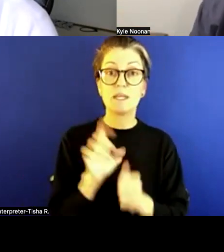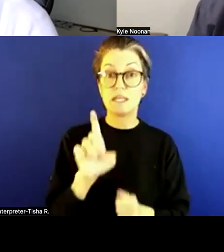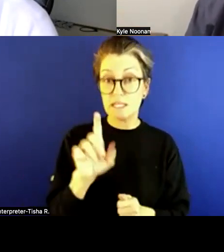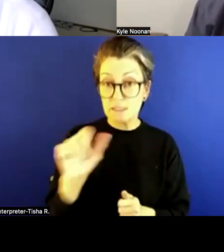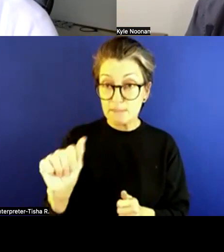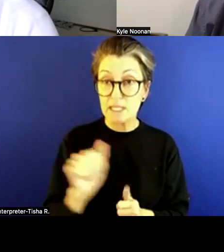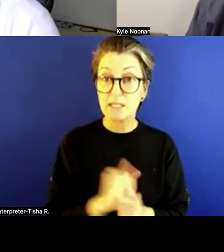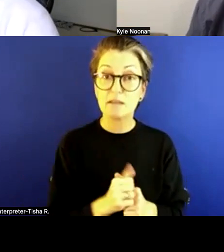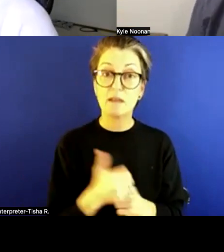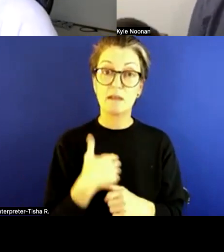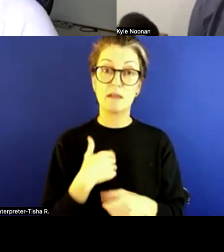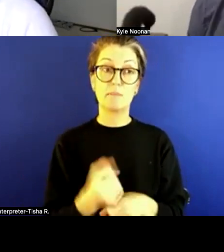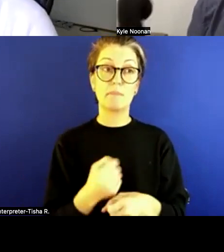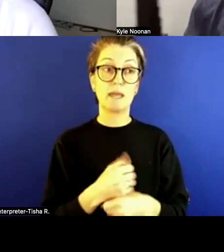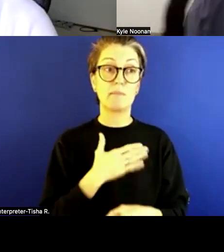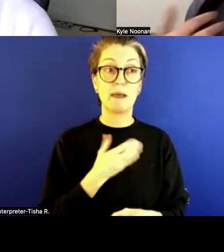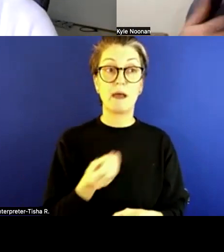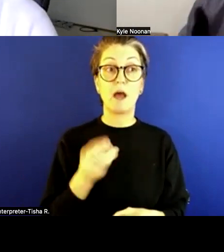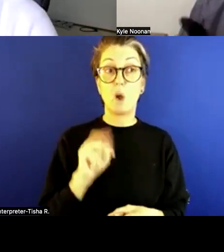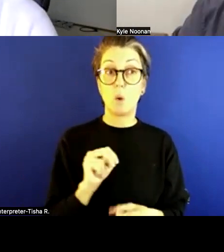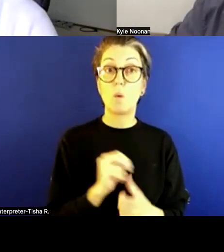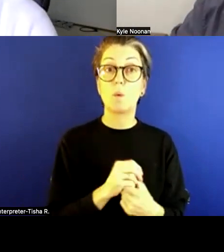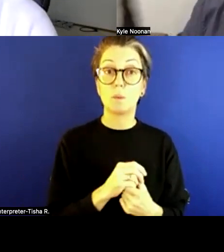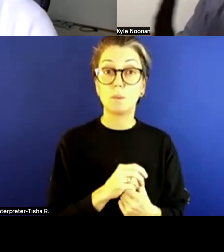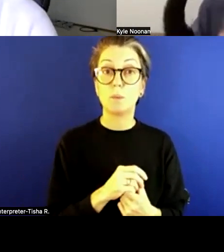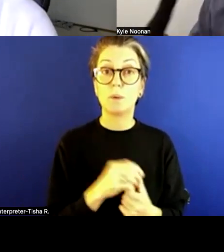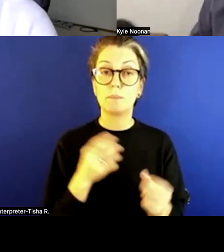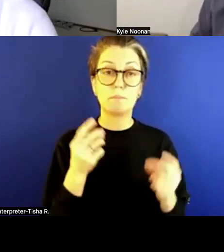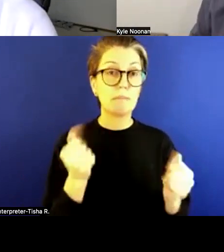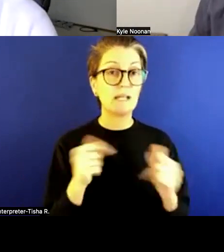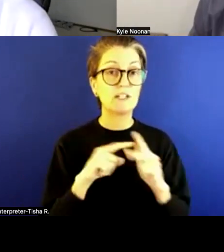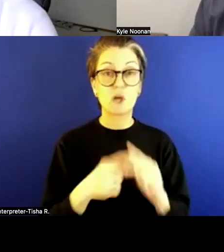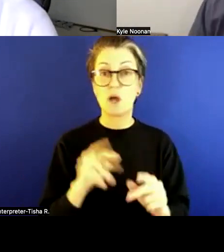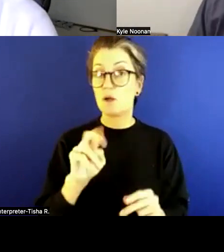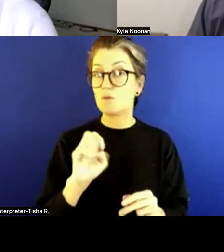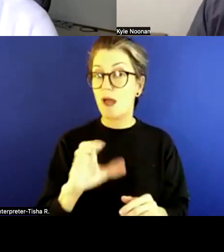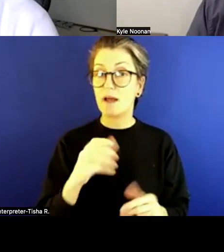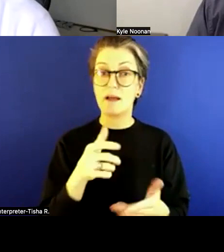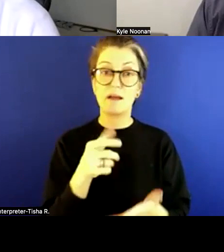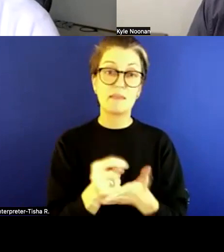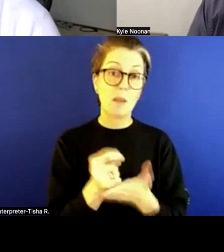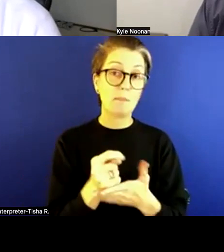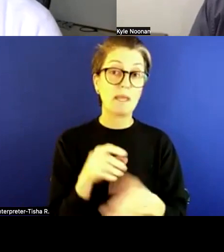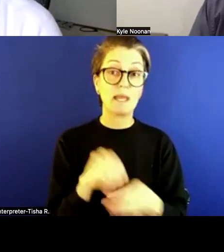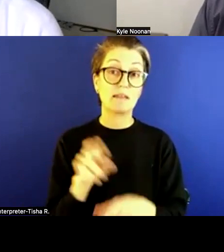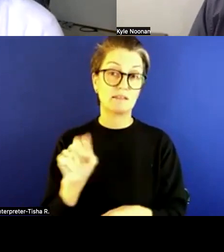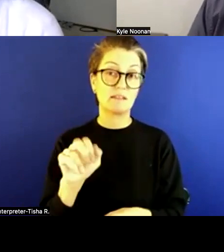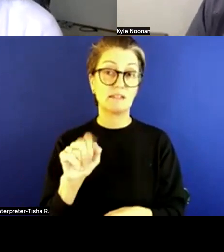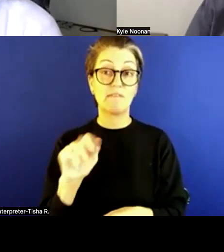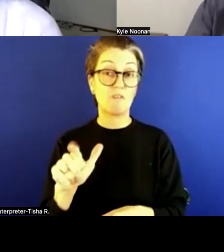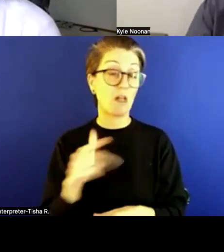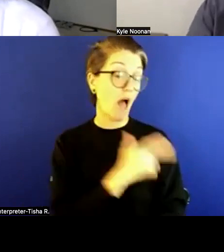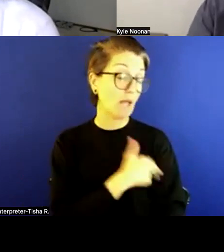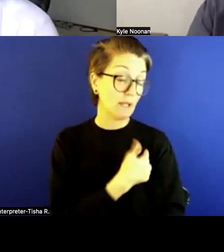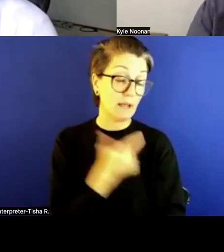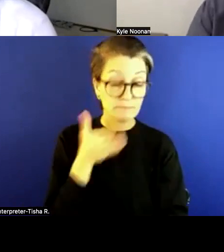just created my own and immediately started a recreational therapy program with the local naval hospital that I was a part of. And so it kind of